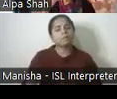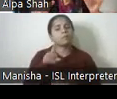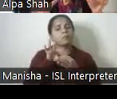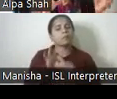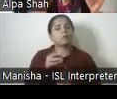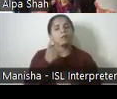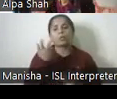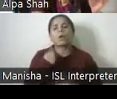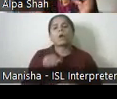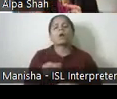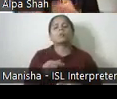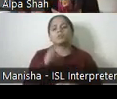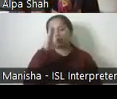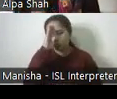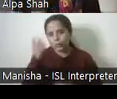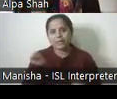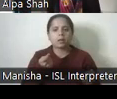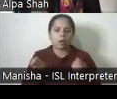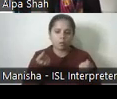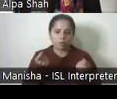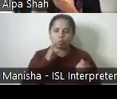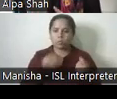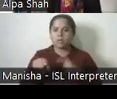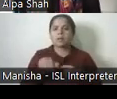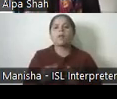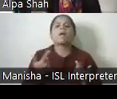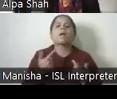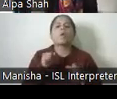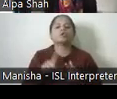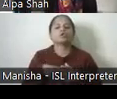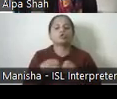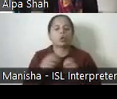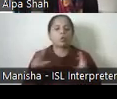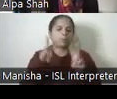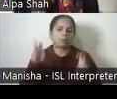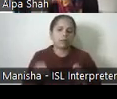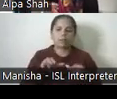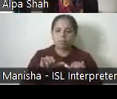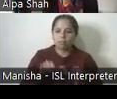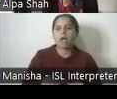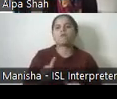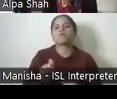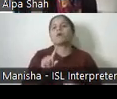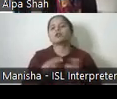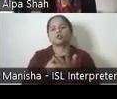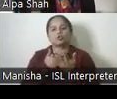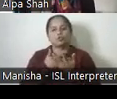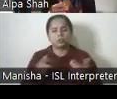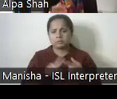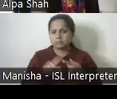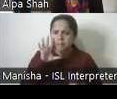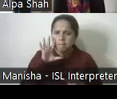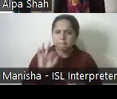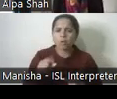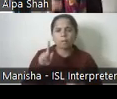relatively autonomous direct control of the means of livelihood, especially land and forest resources. And that has been very important to